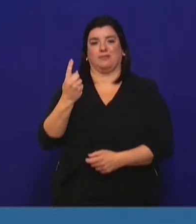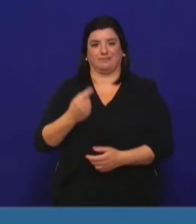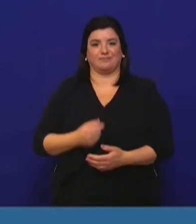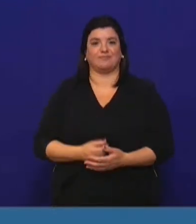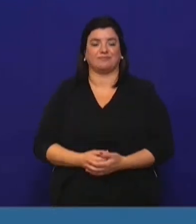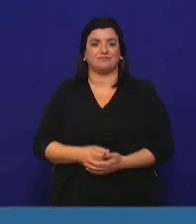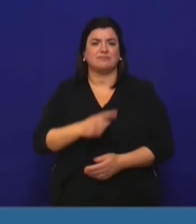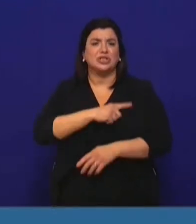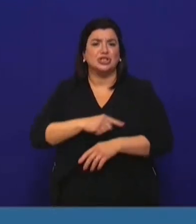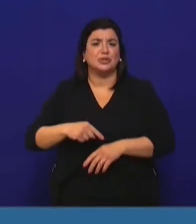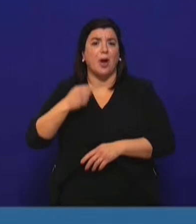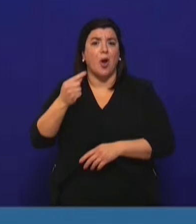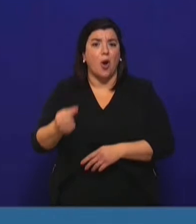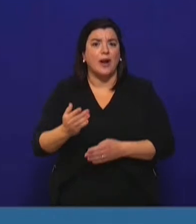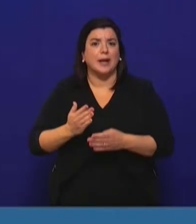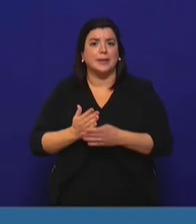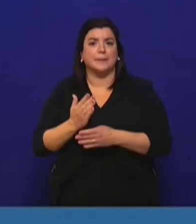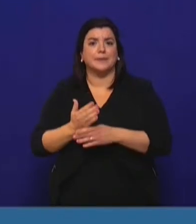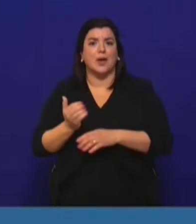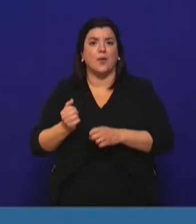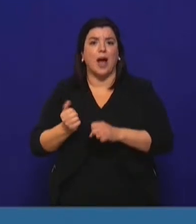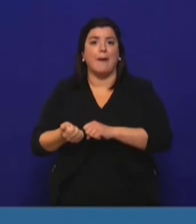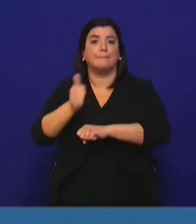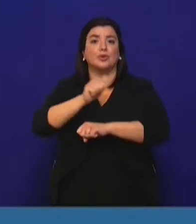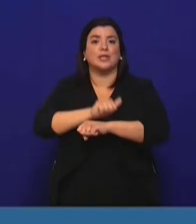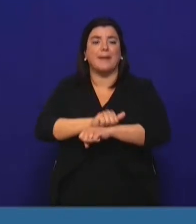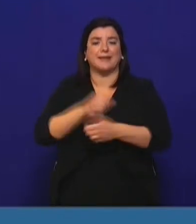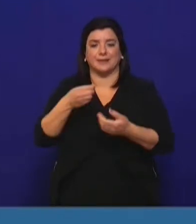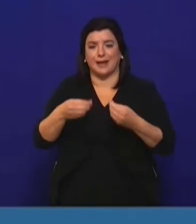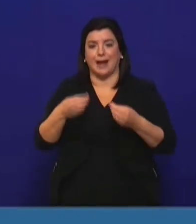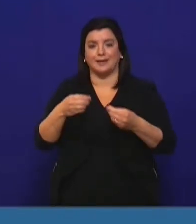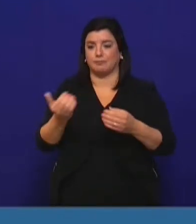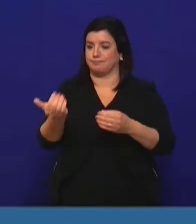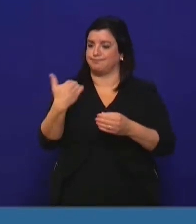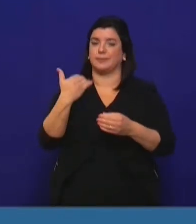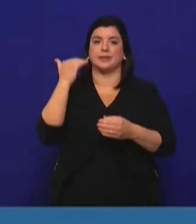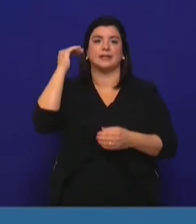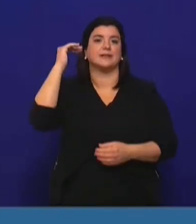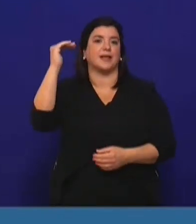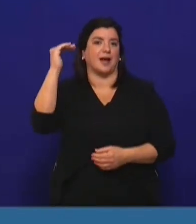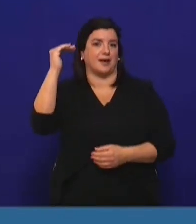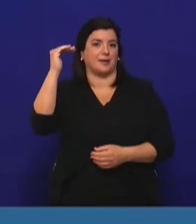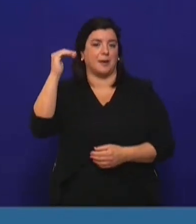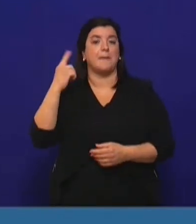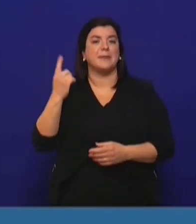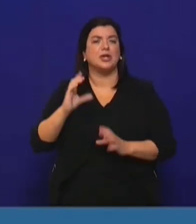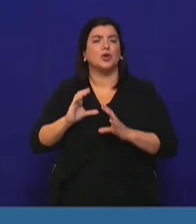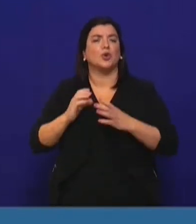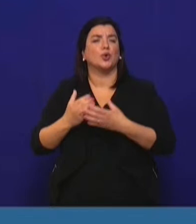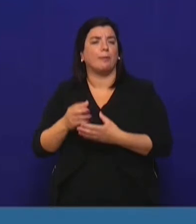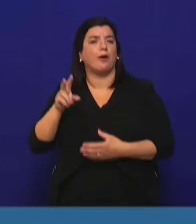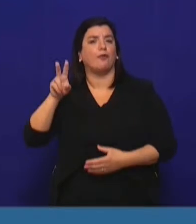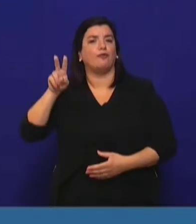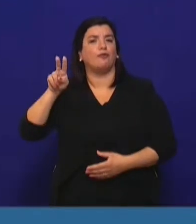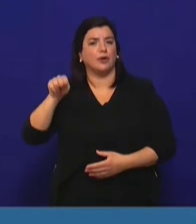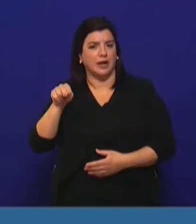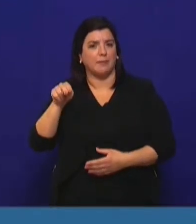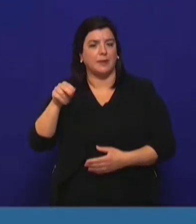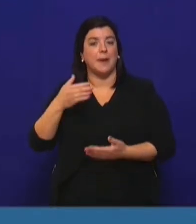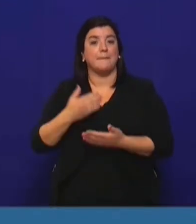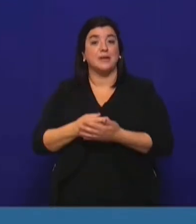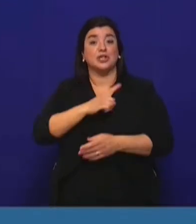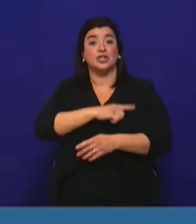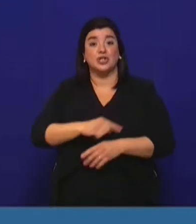d-dieħla ħatibdew tirċievu litri għal dawn in-nies li kienu fil-kategorija ta' vulnerabbli biex ukoll imbagħad għal ġimgħa ta'